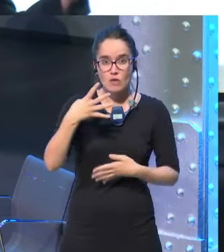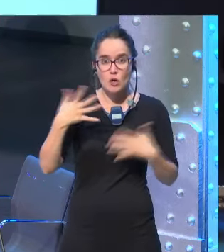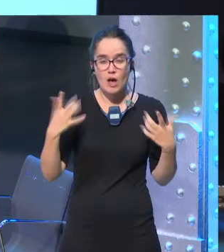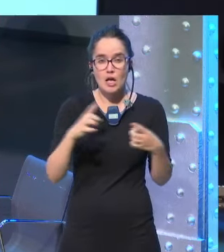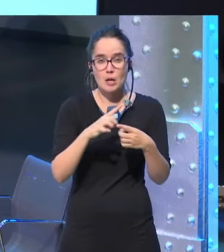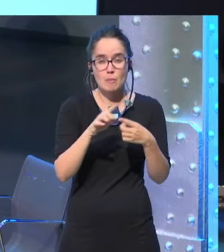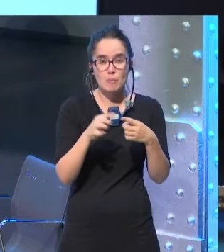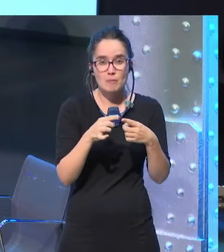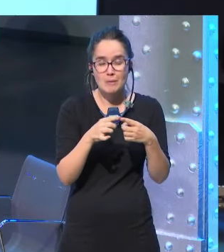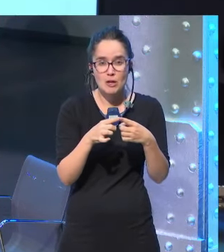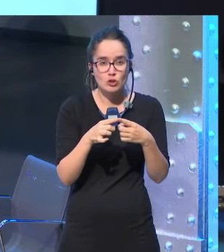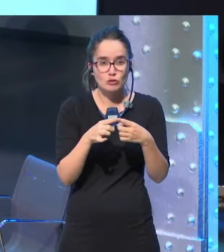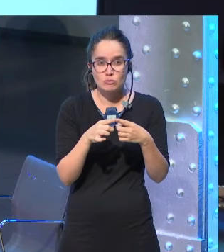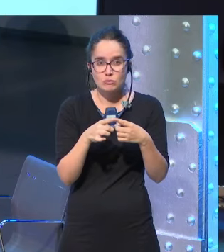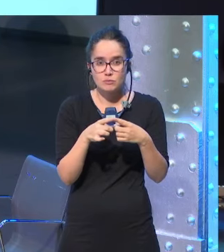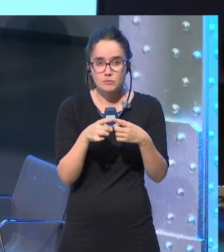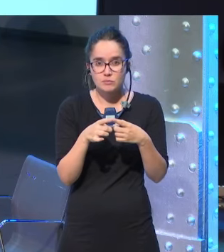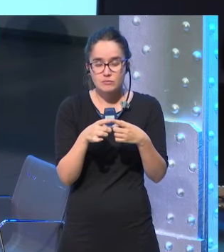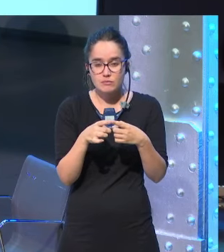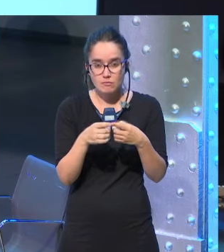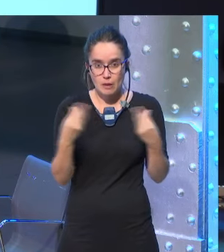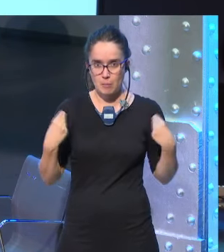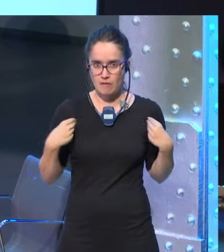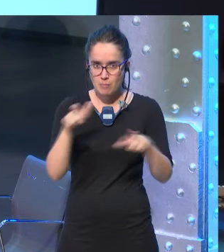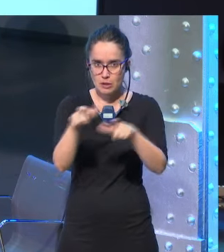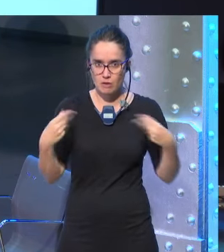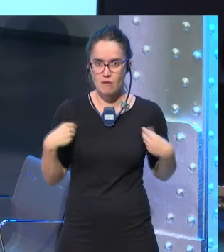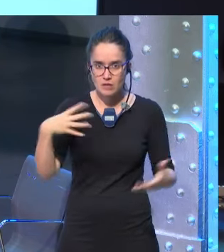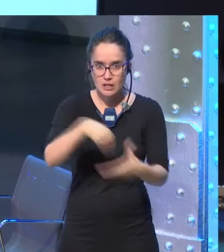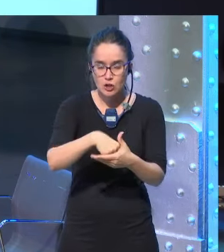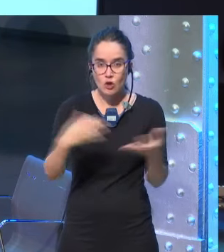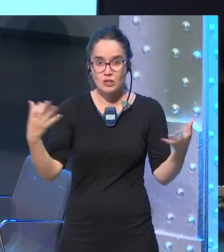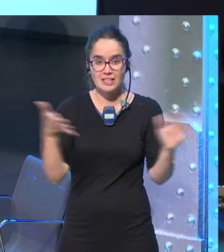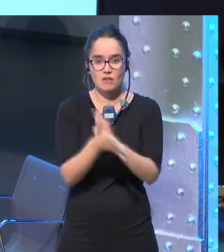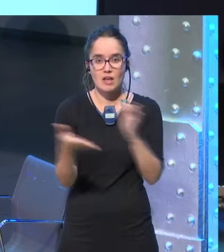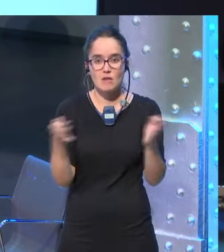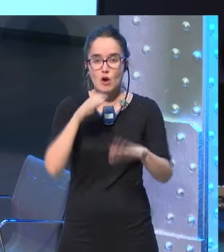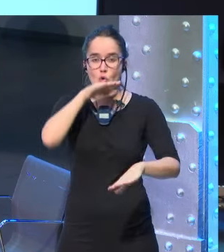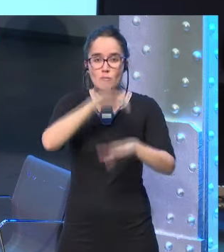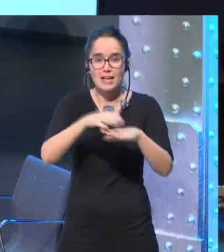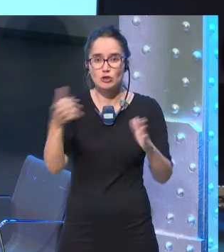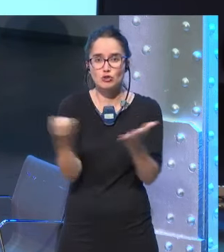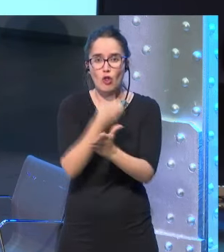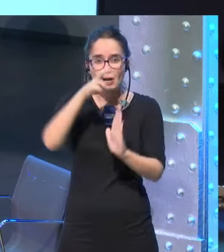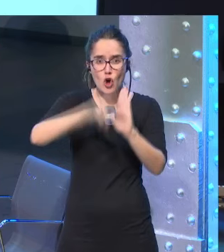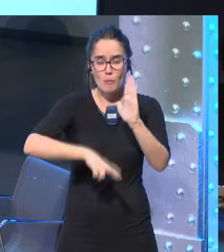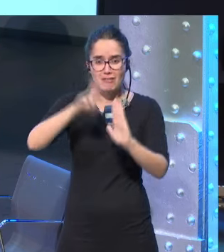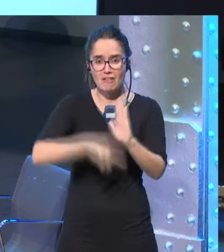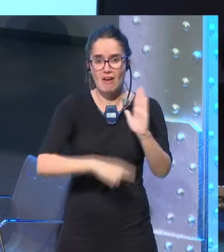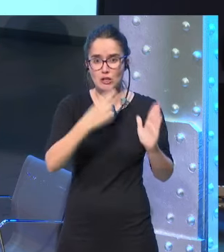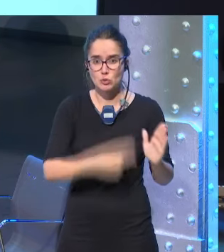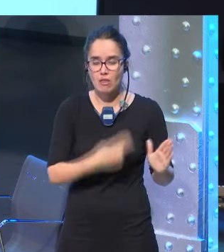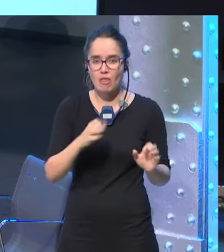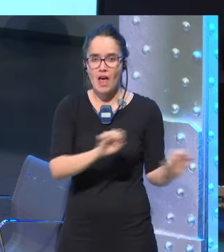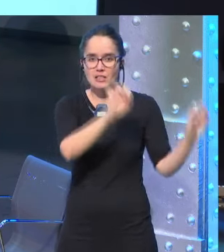inhabited. It needs to comply to all codes in Switzerland, so be it thermal insulation, fire regulations,